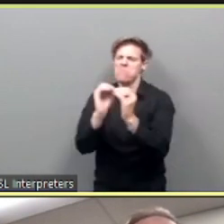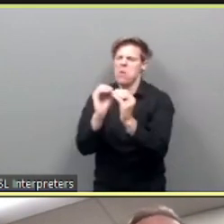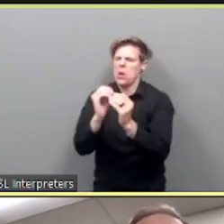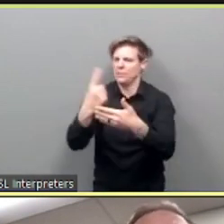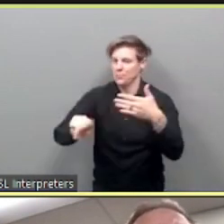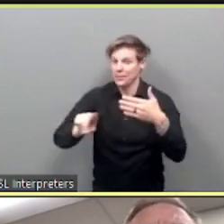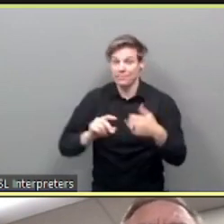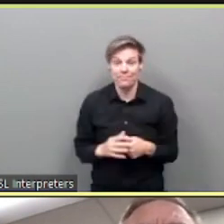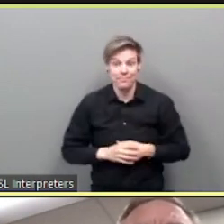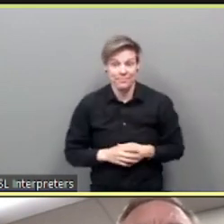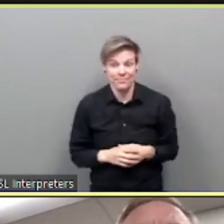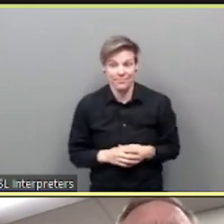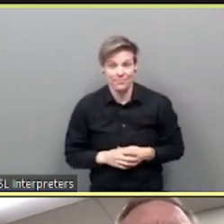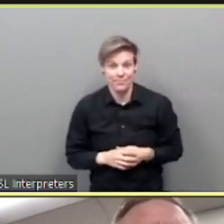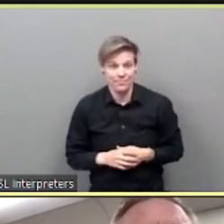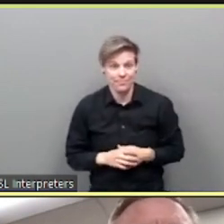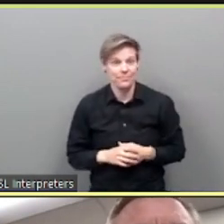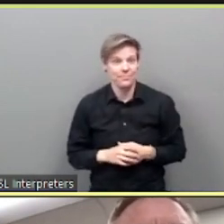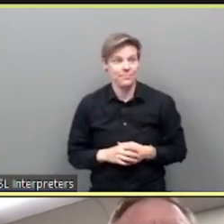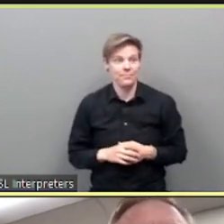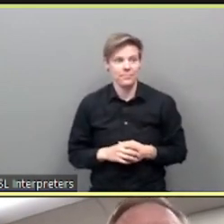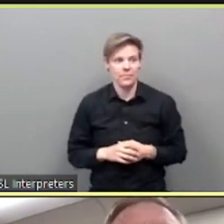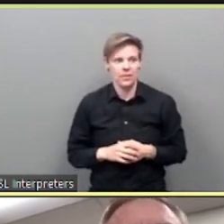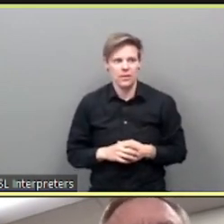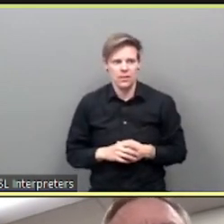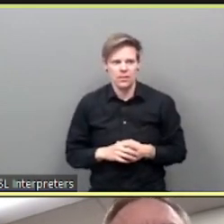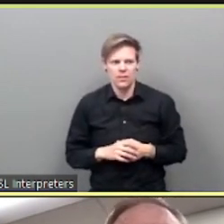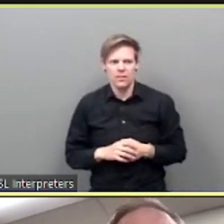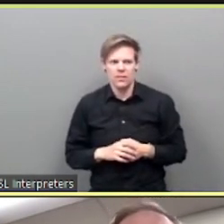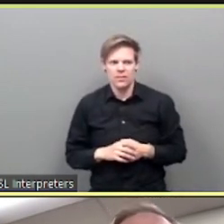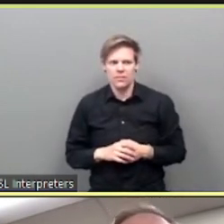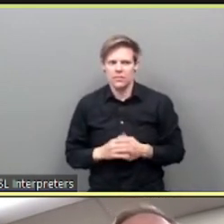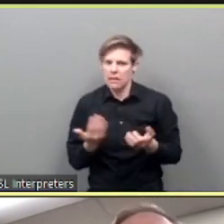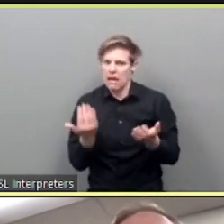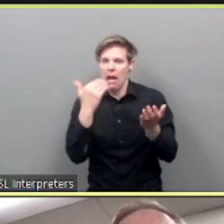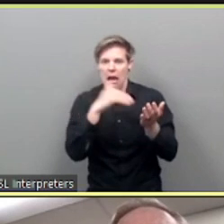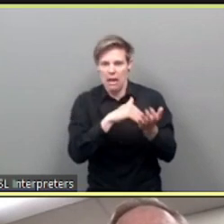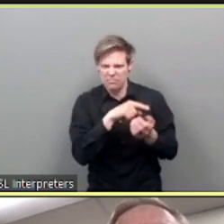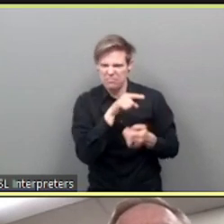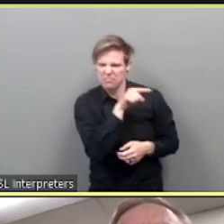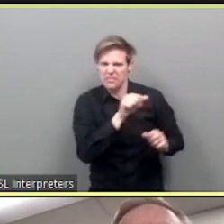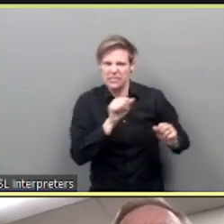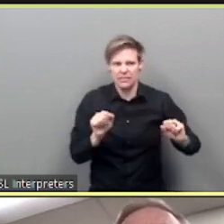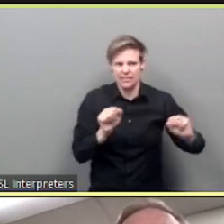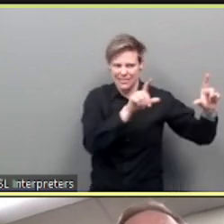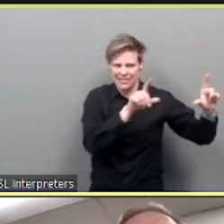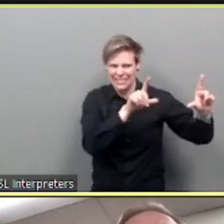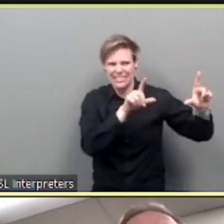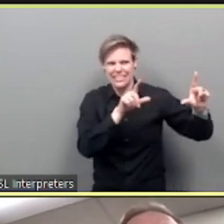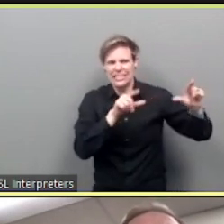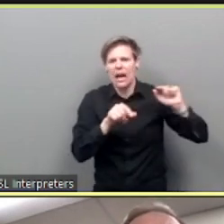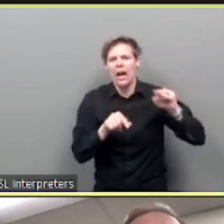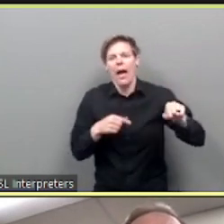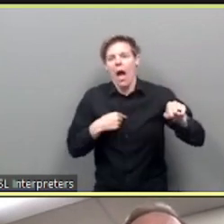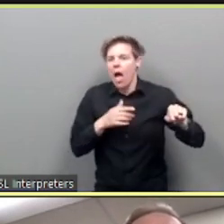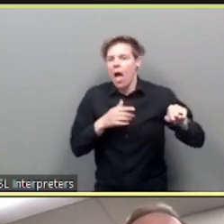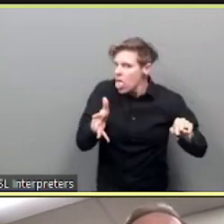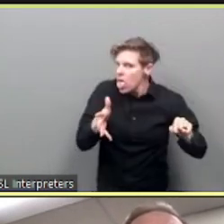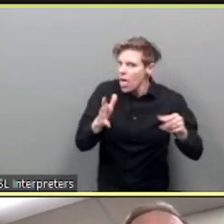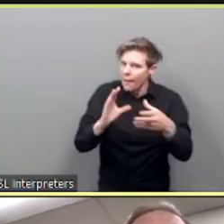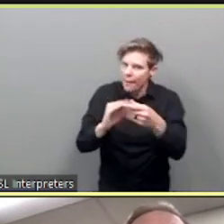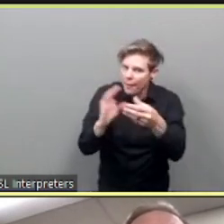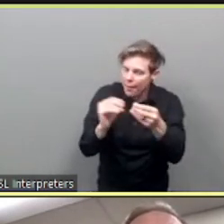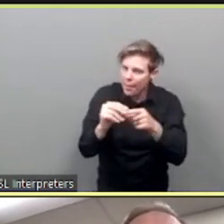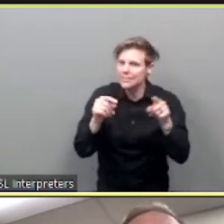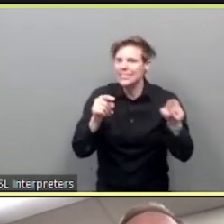I just want to focus again, although I hate to do it, on the deaths that we're seeing. You'll remember